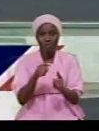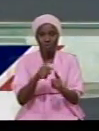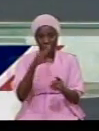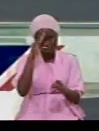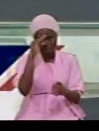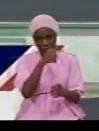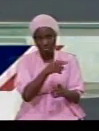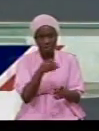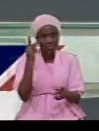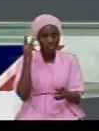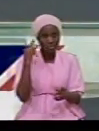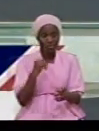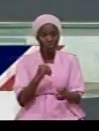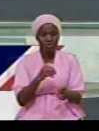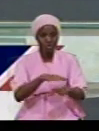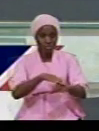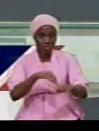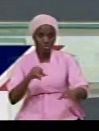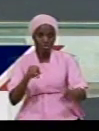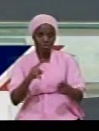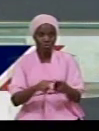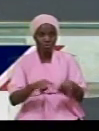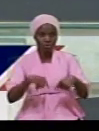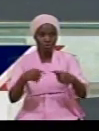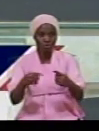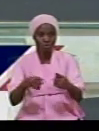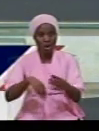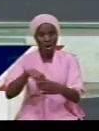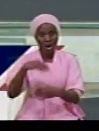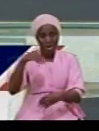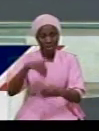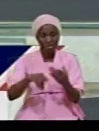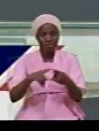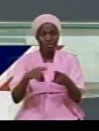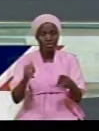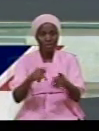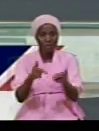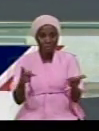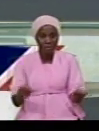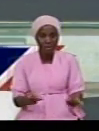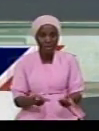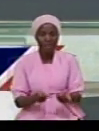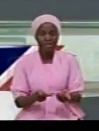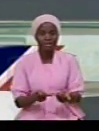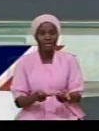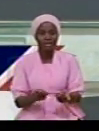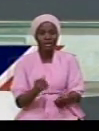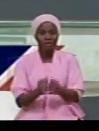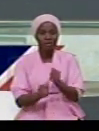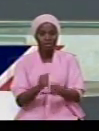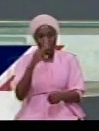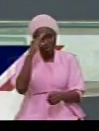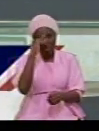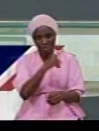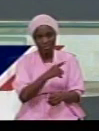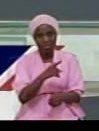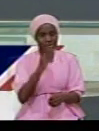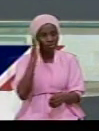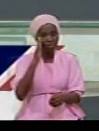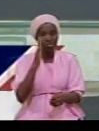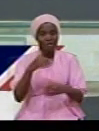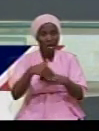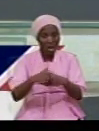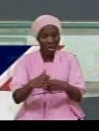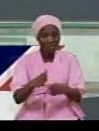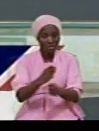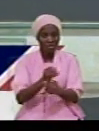when he was called to go out into a place which he should after receive